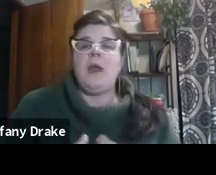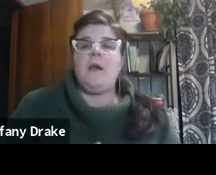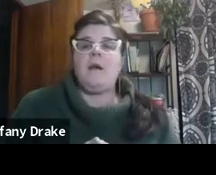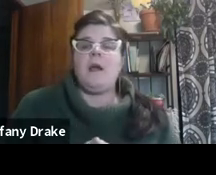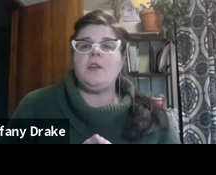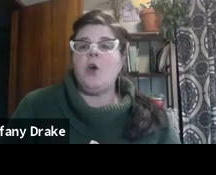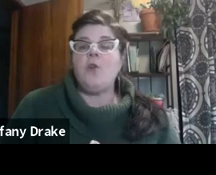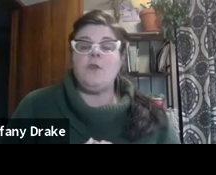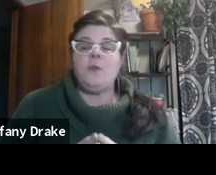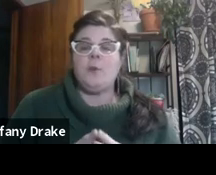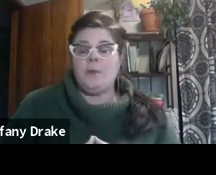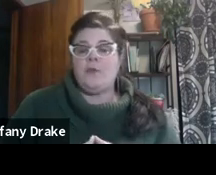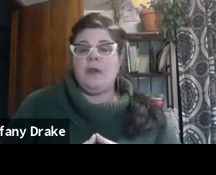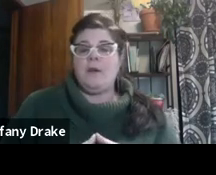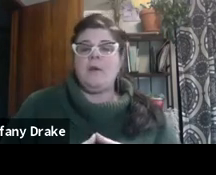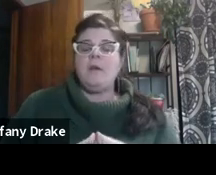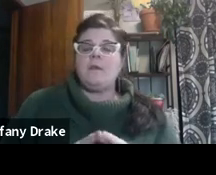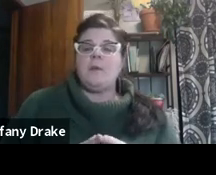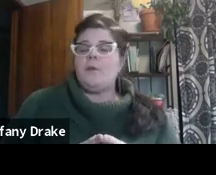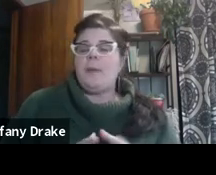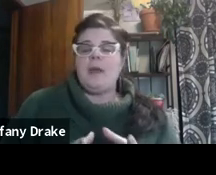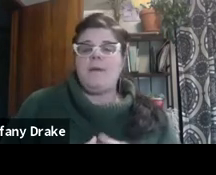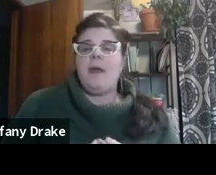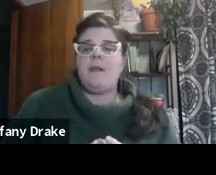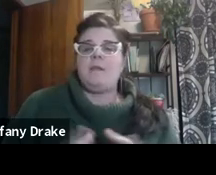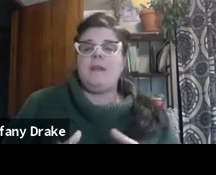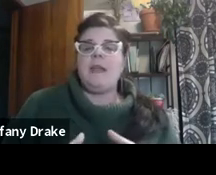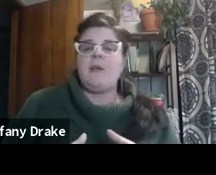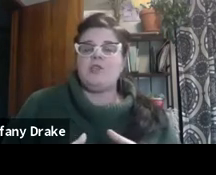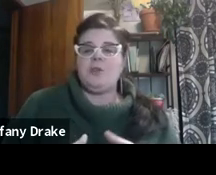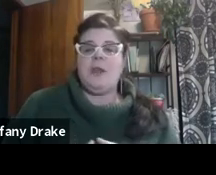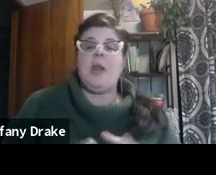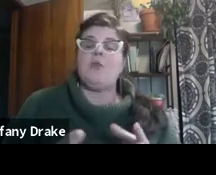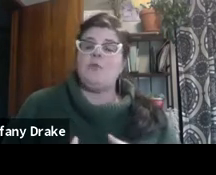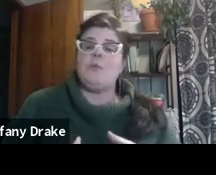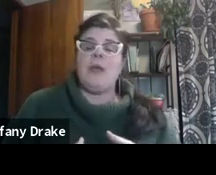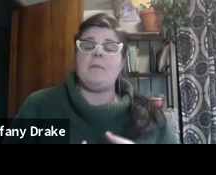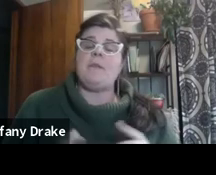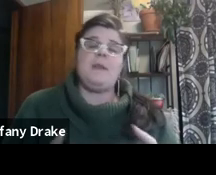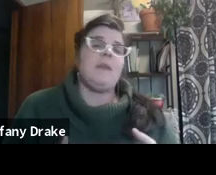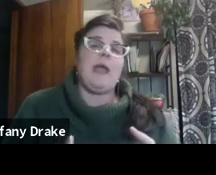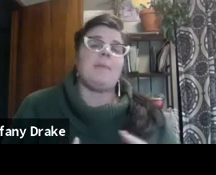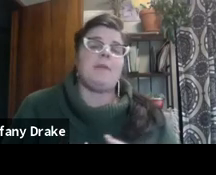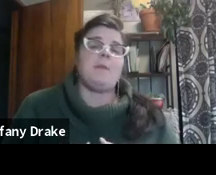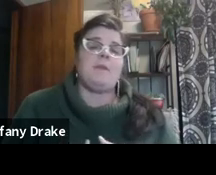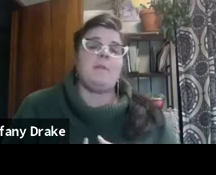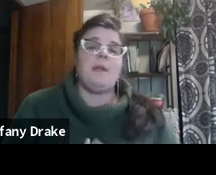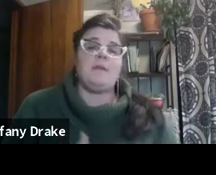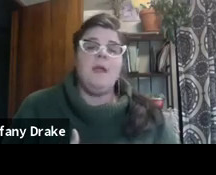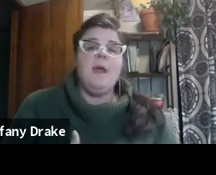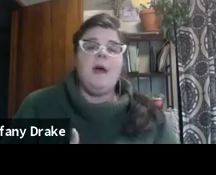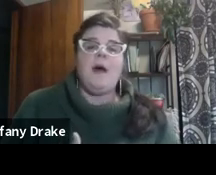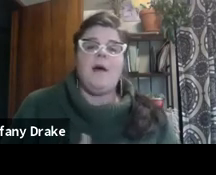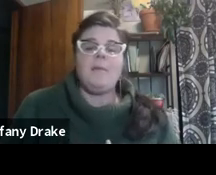instances where an adult perpetrator, someone who's a pedophile, is seeking out children and grooms them. The same thing happens with